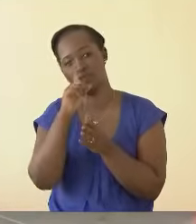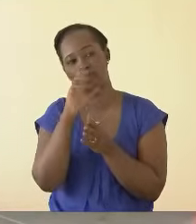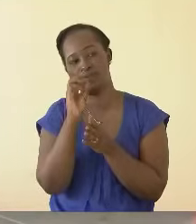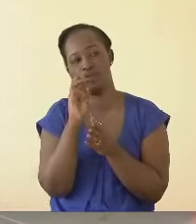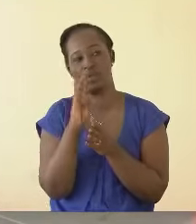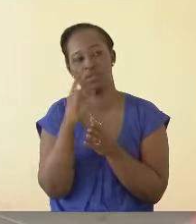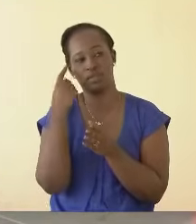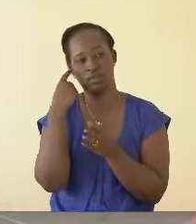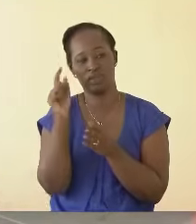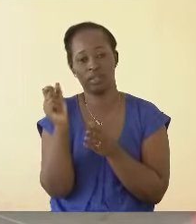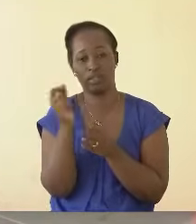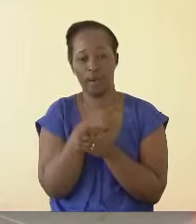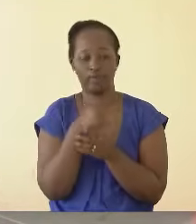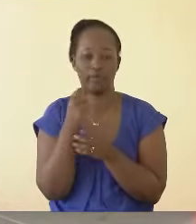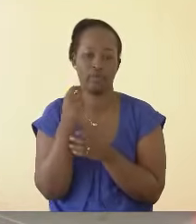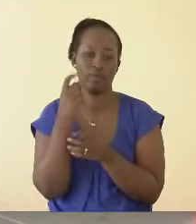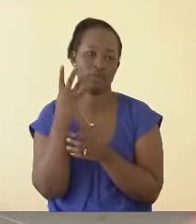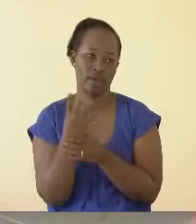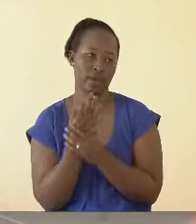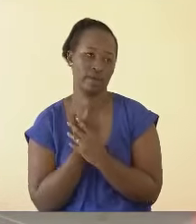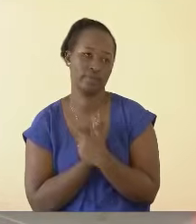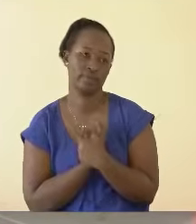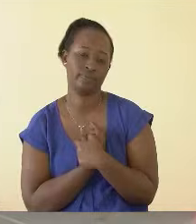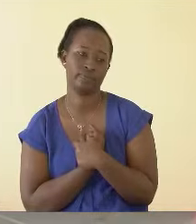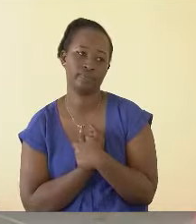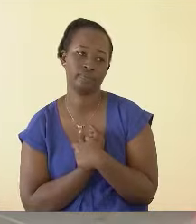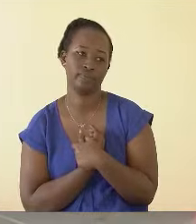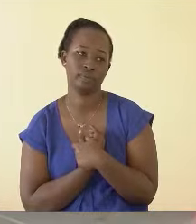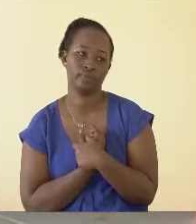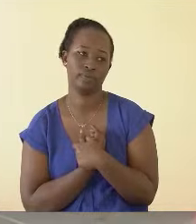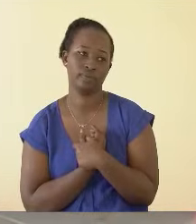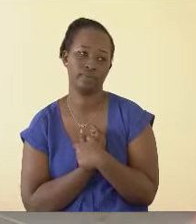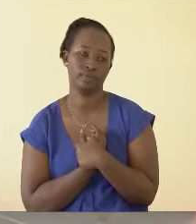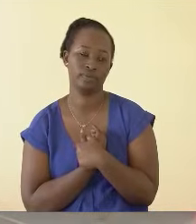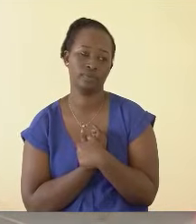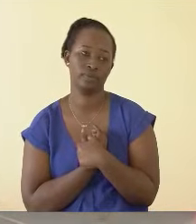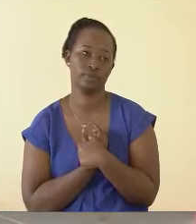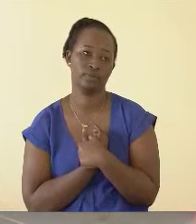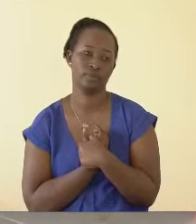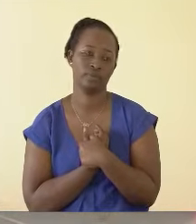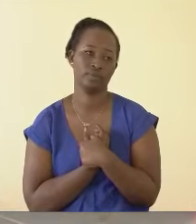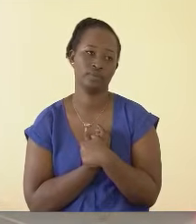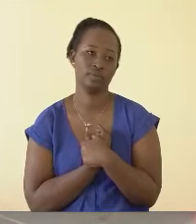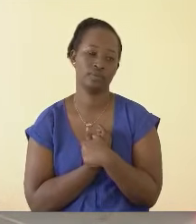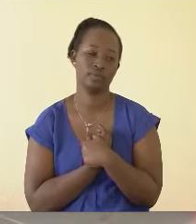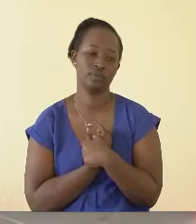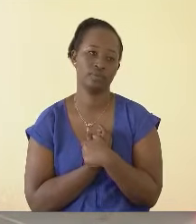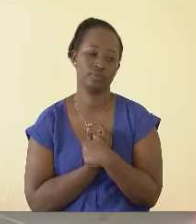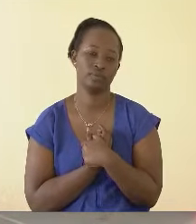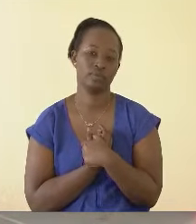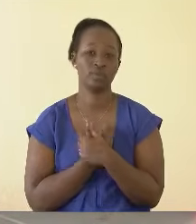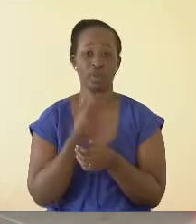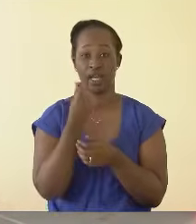Cash outflows. Cash outflows. Cash outflows. Now with